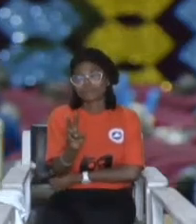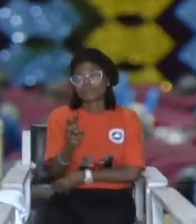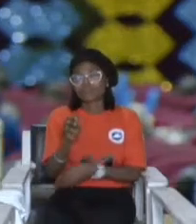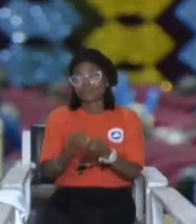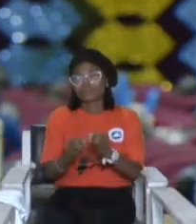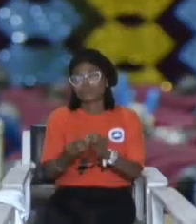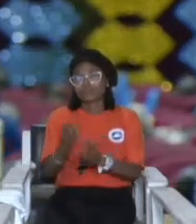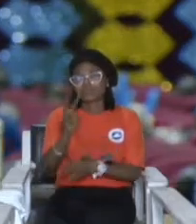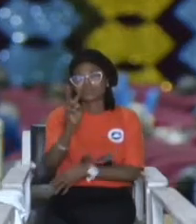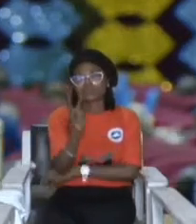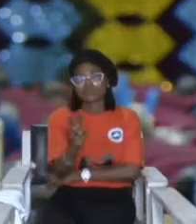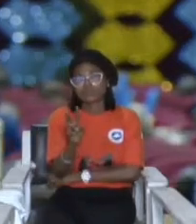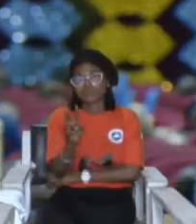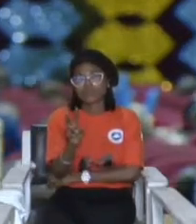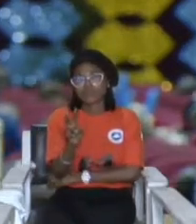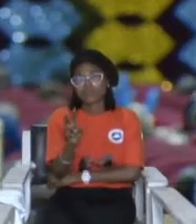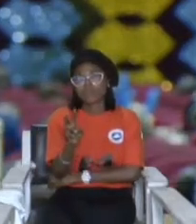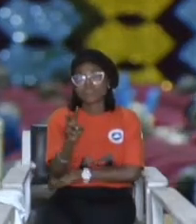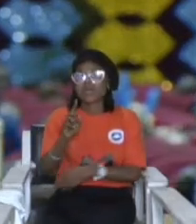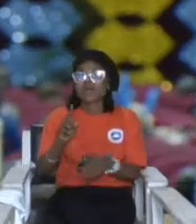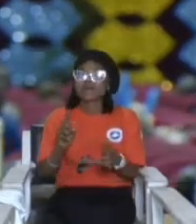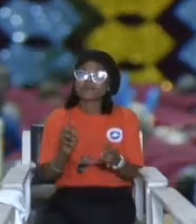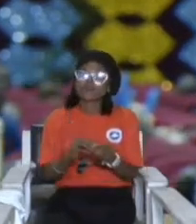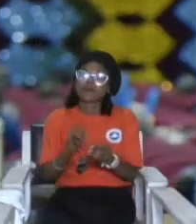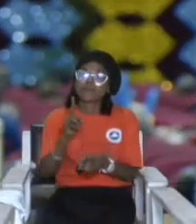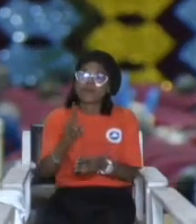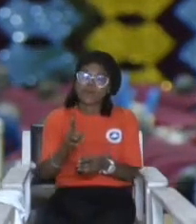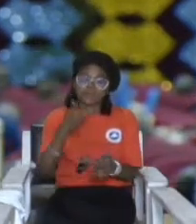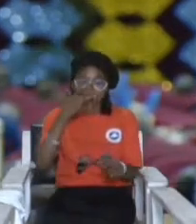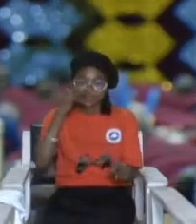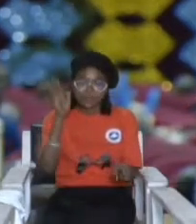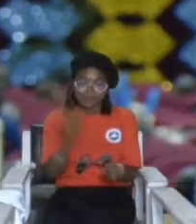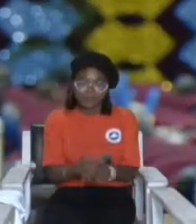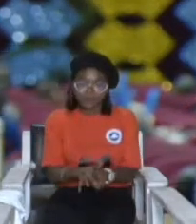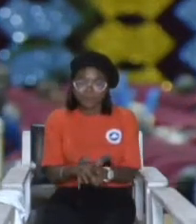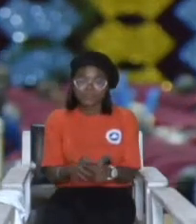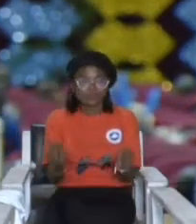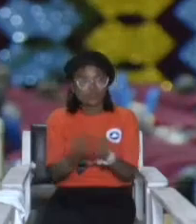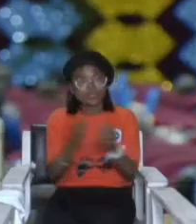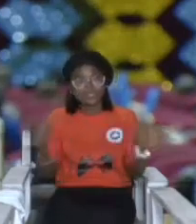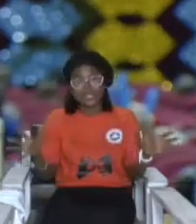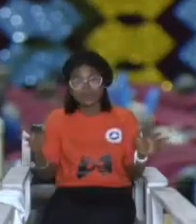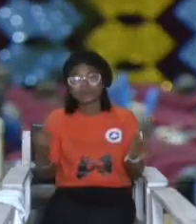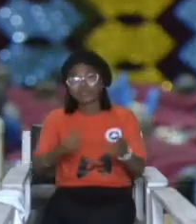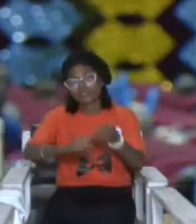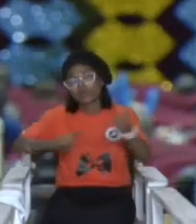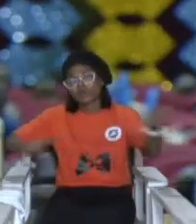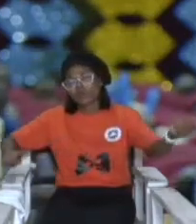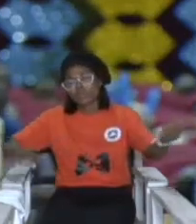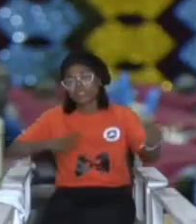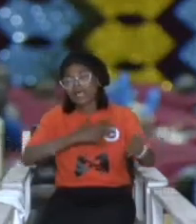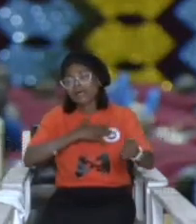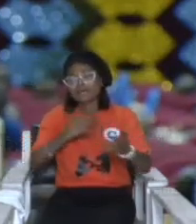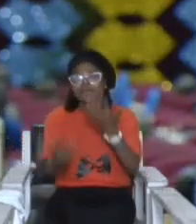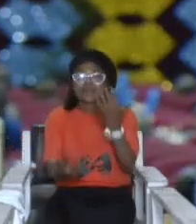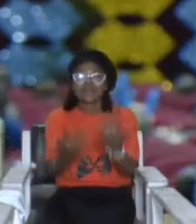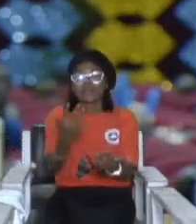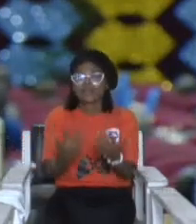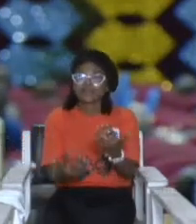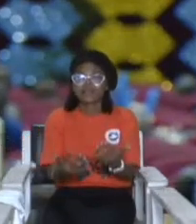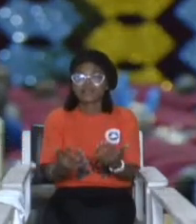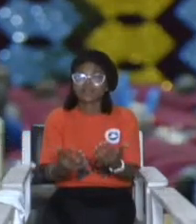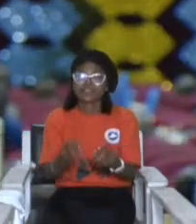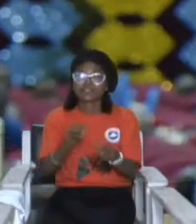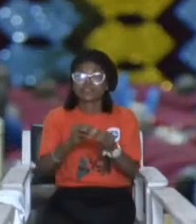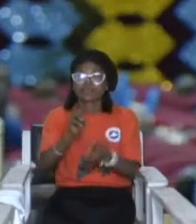Stage number two. I said the first stage is the promise without the rod and the fire. Stage